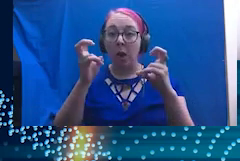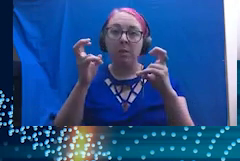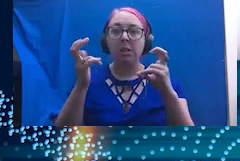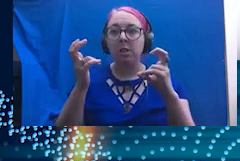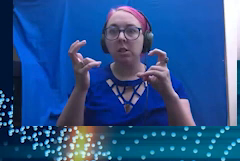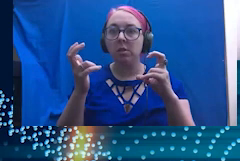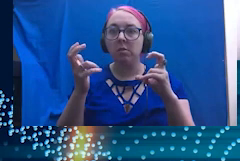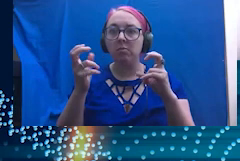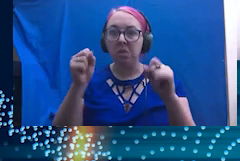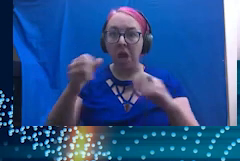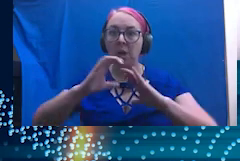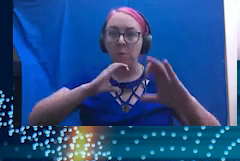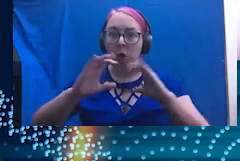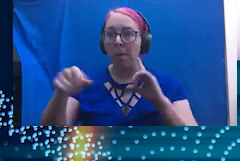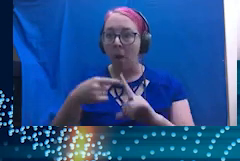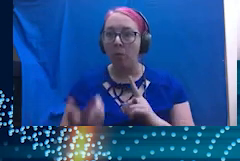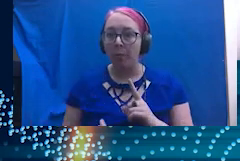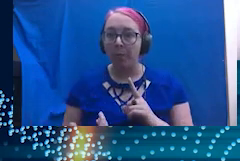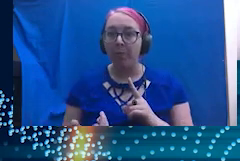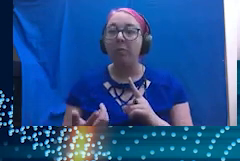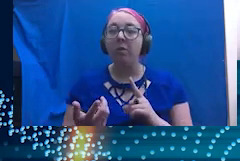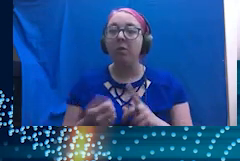can communicate about.